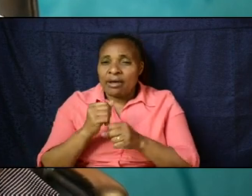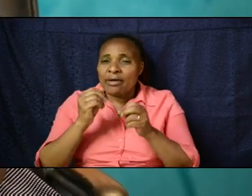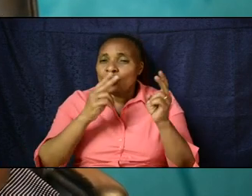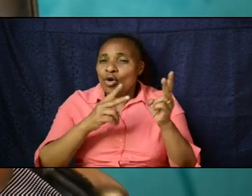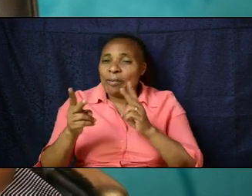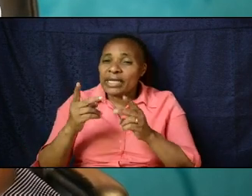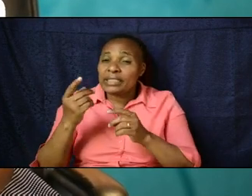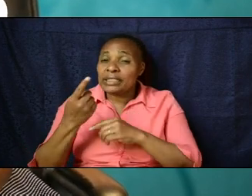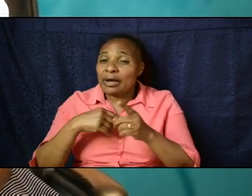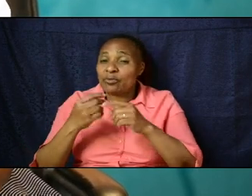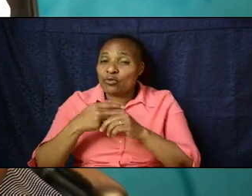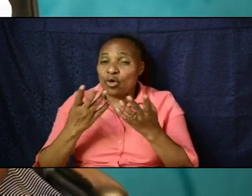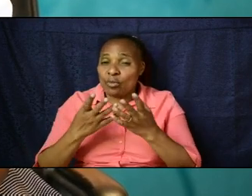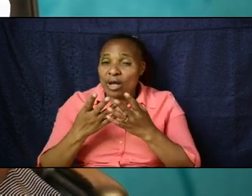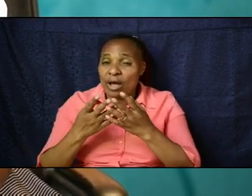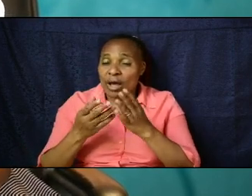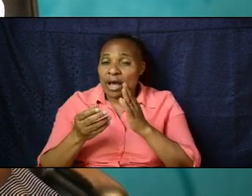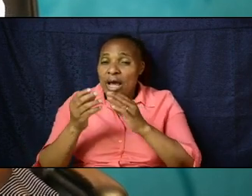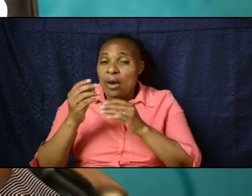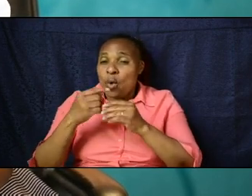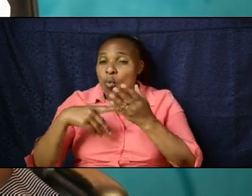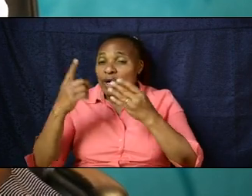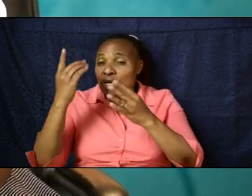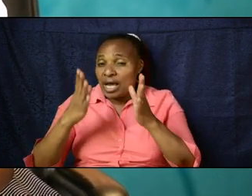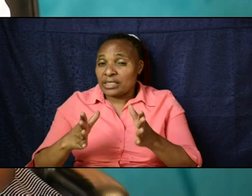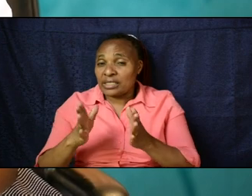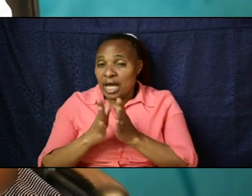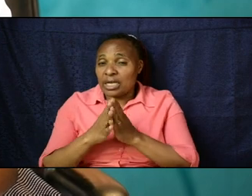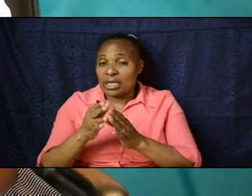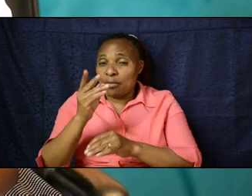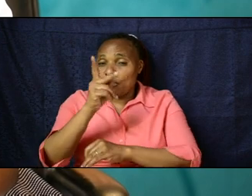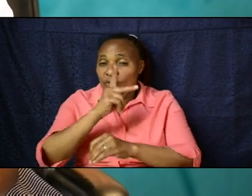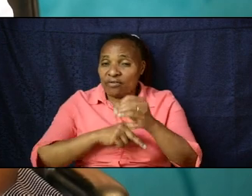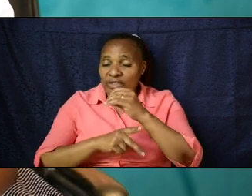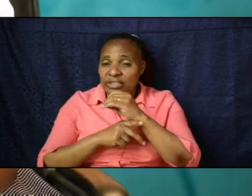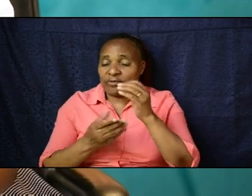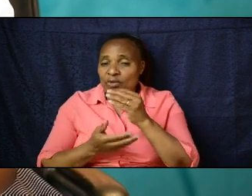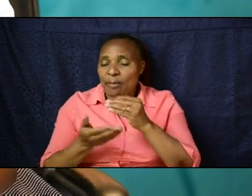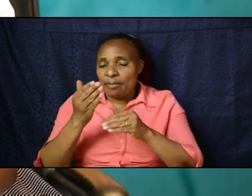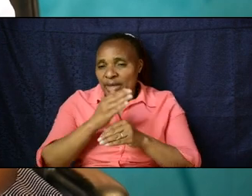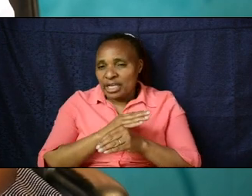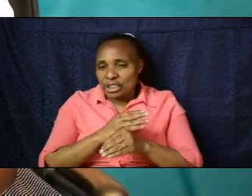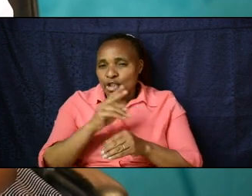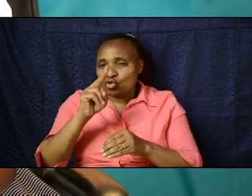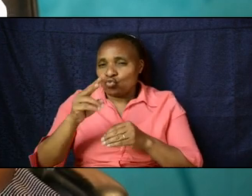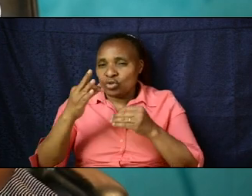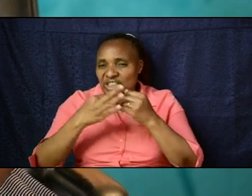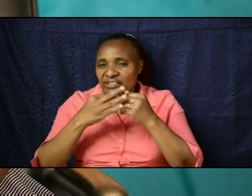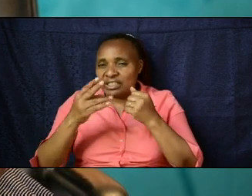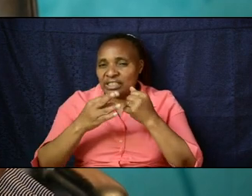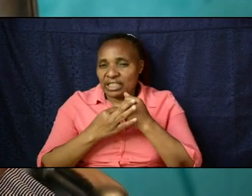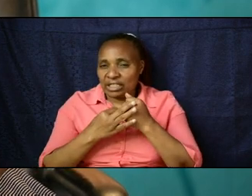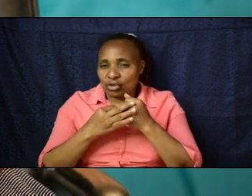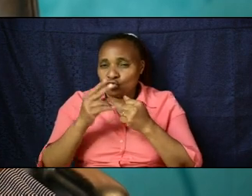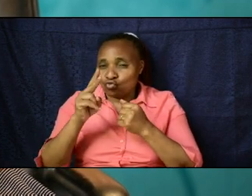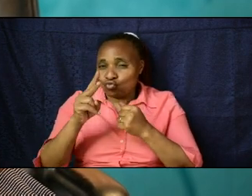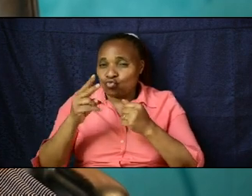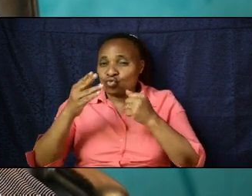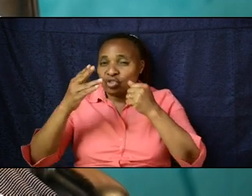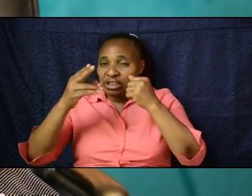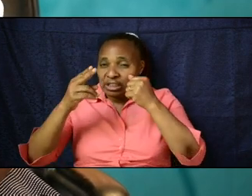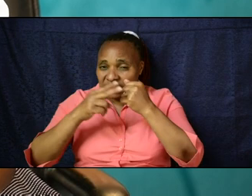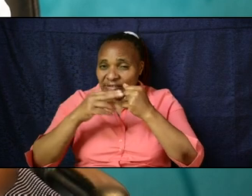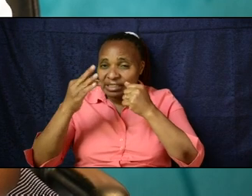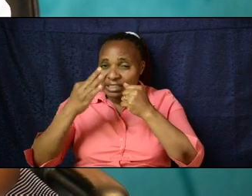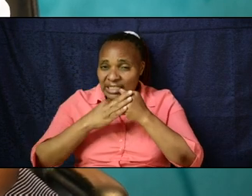usual, comes from Patriarchs and Prophets. This particular quote comes from page 278, stretching all the way to